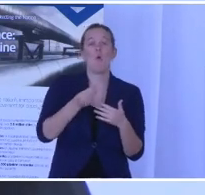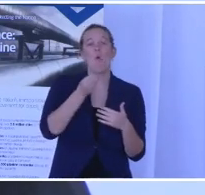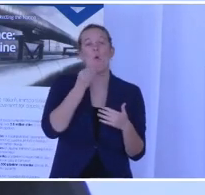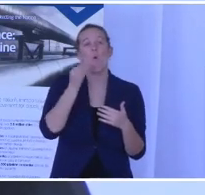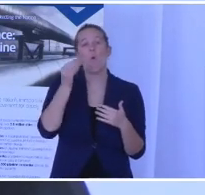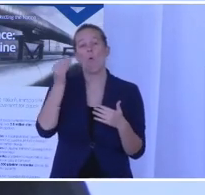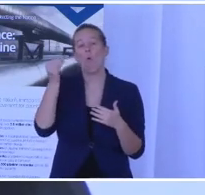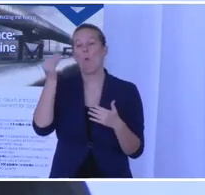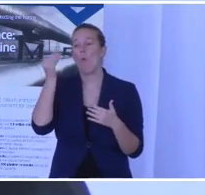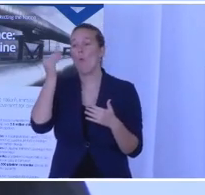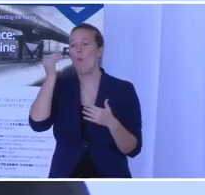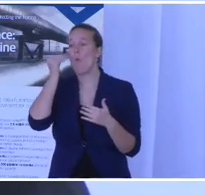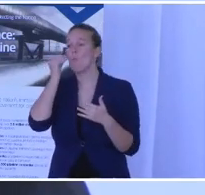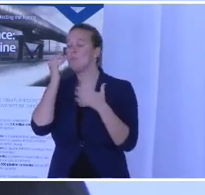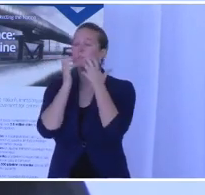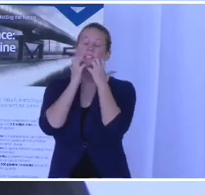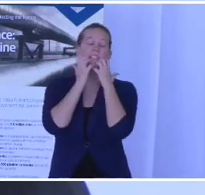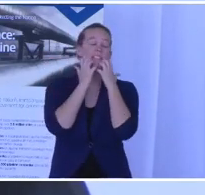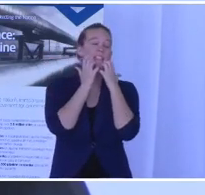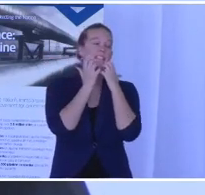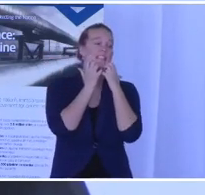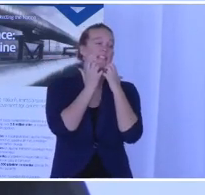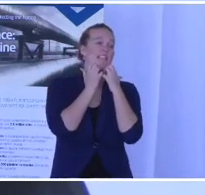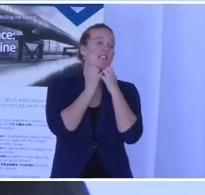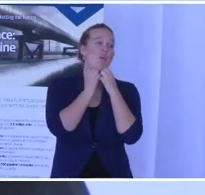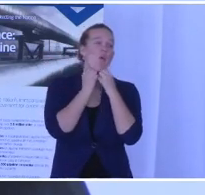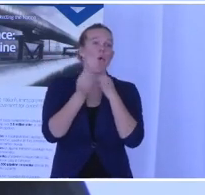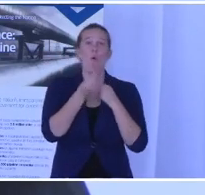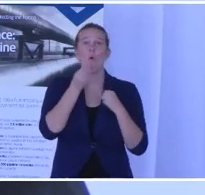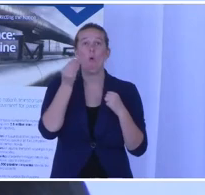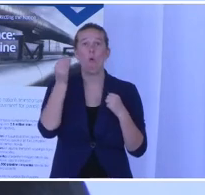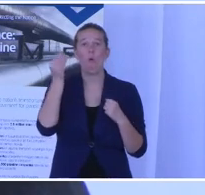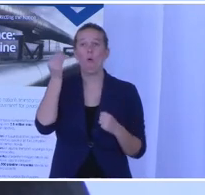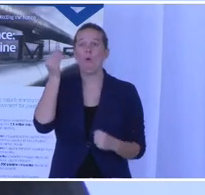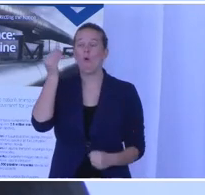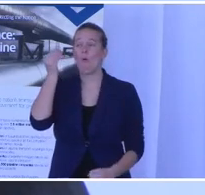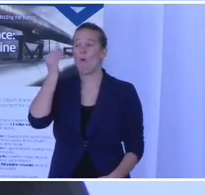my home sweet